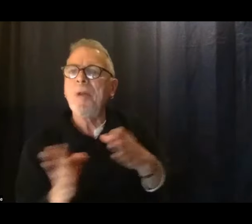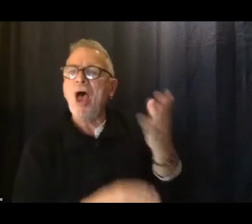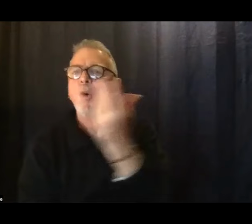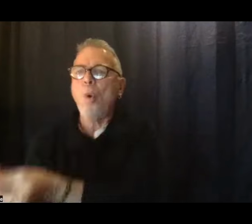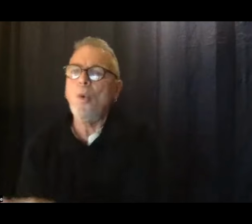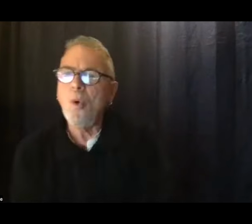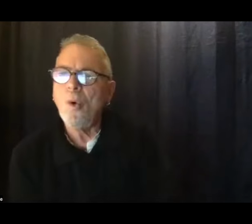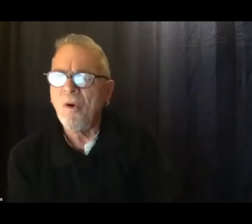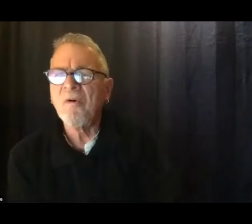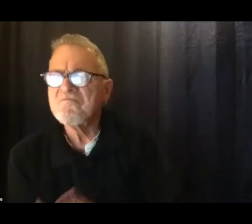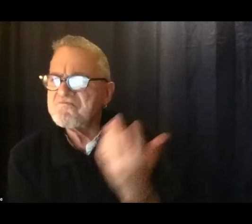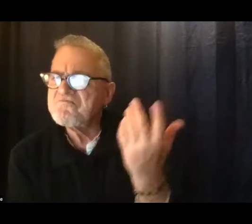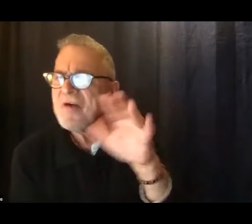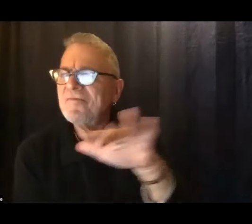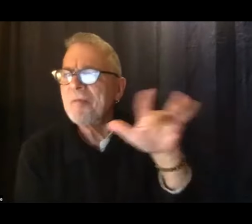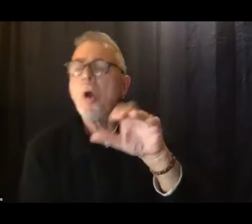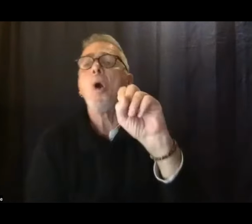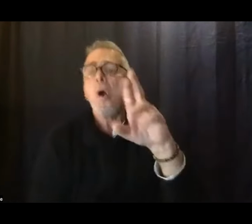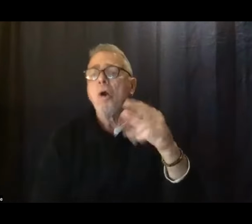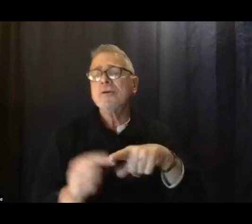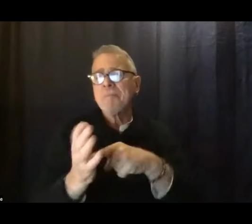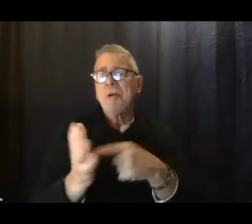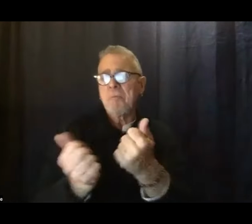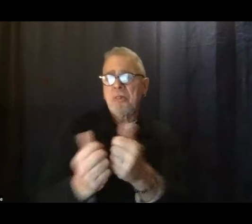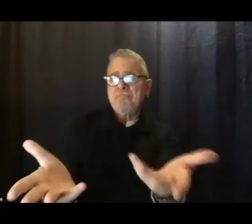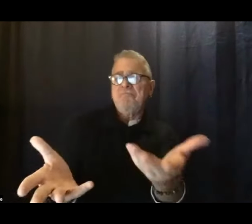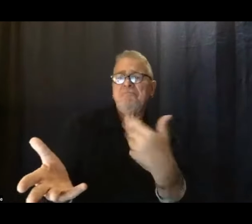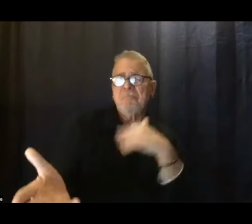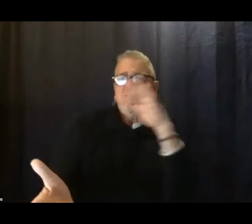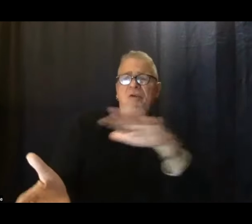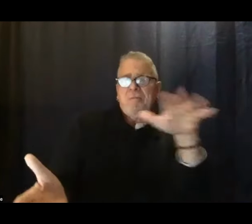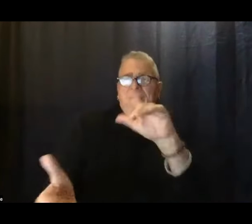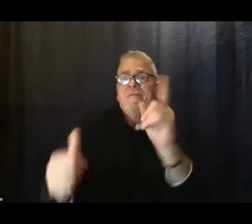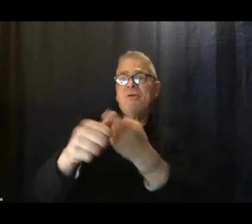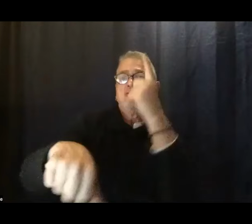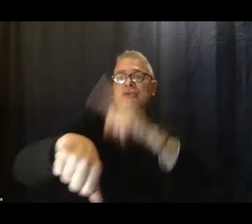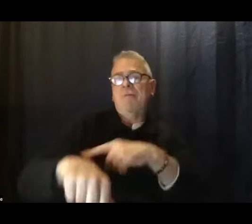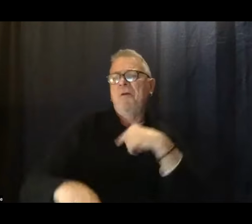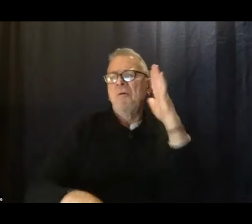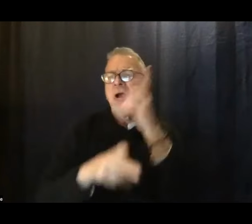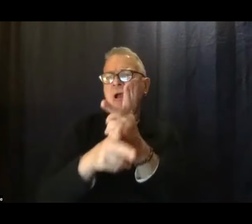they do know to do that. That's, like if I know where I want to plan to go, I'm going to slow it down for it.